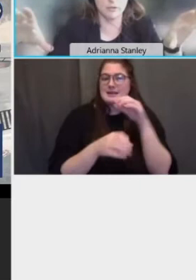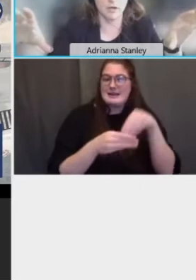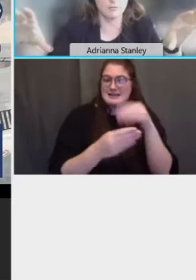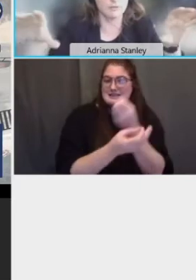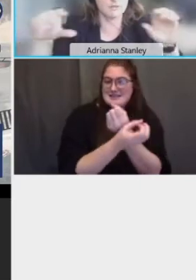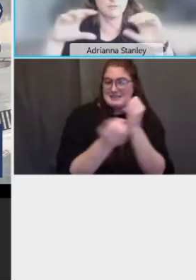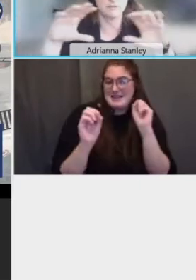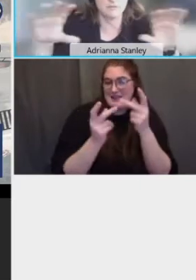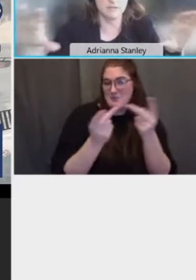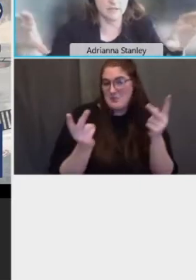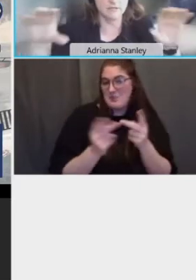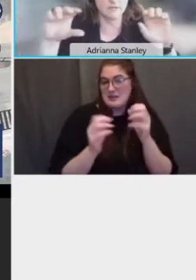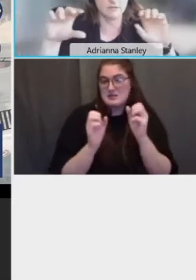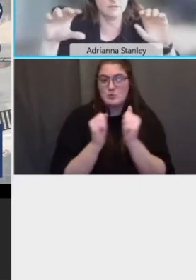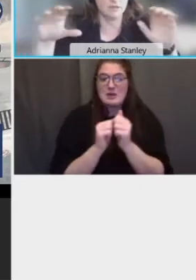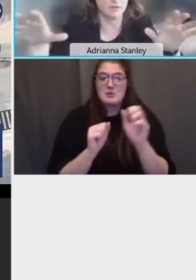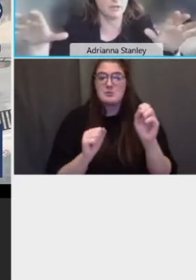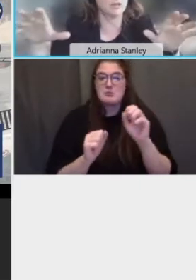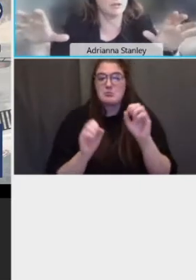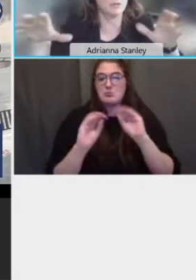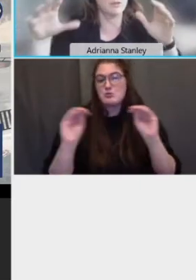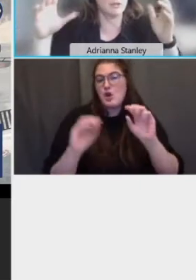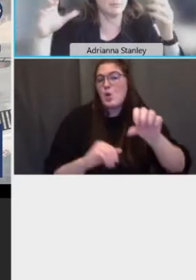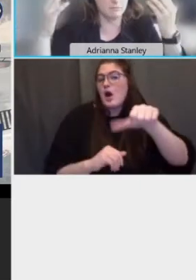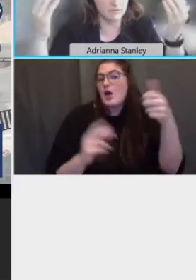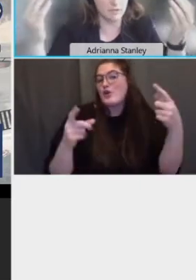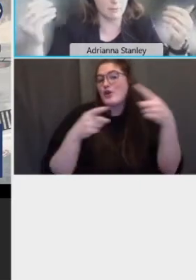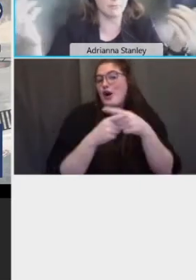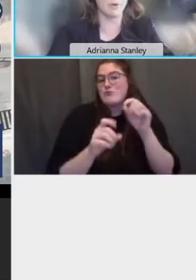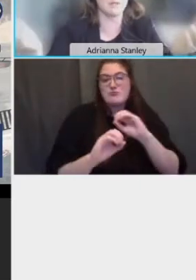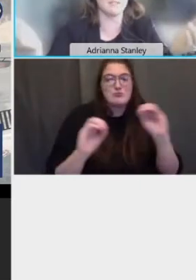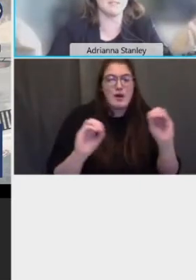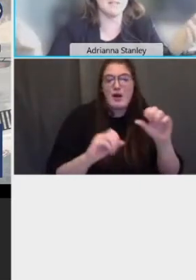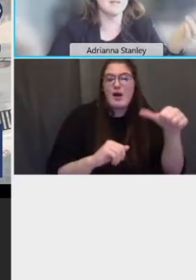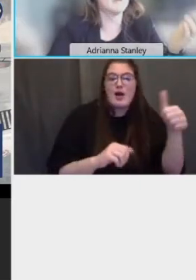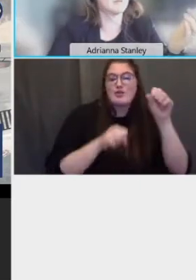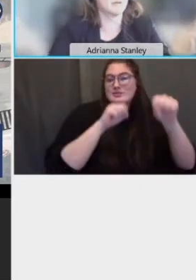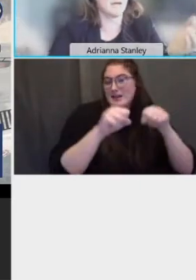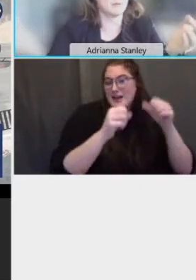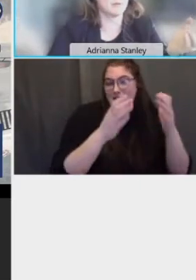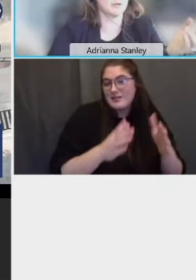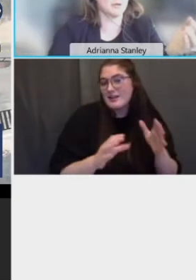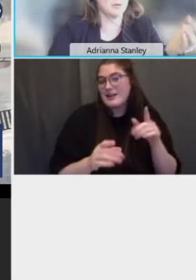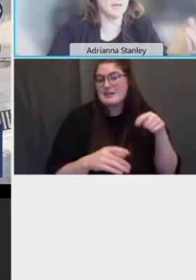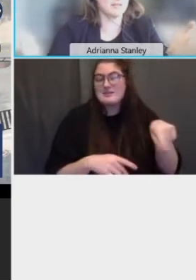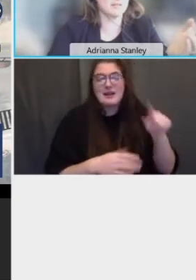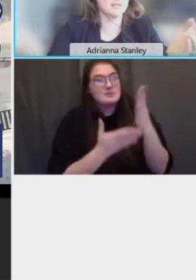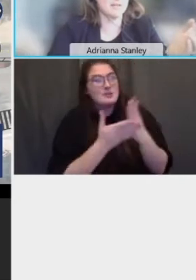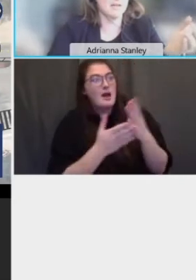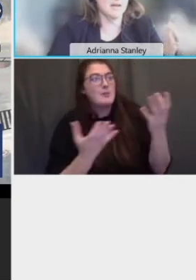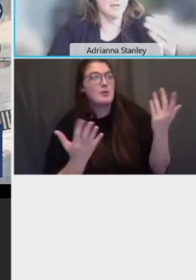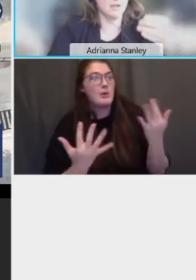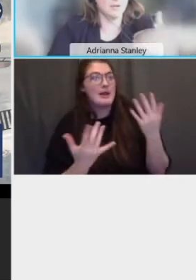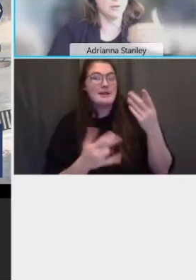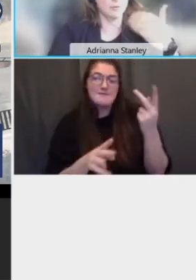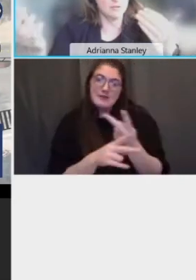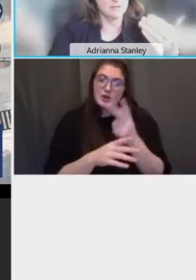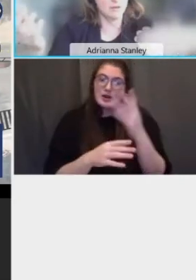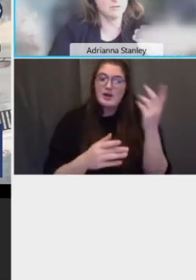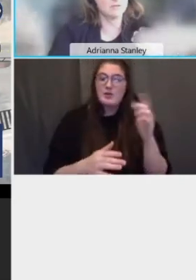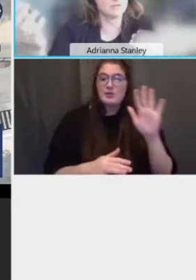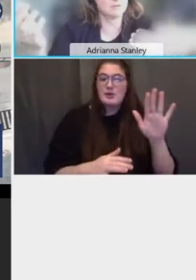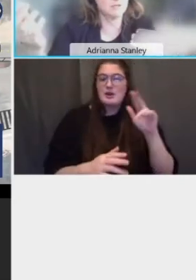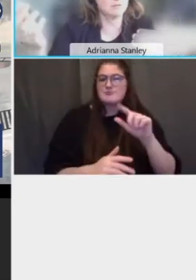no other conflicts, there's no cyclists, there's nothing there but them stopping, pausing, figuring out where they're going to go next, and then